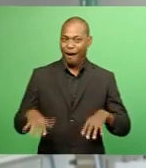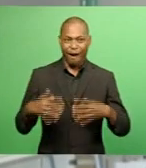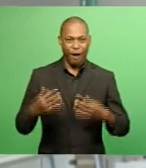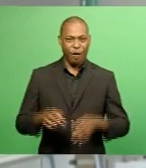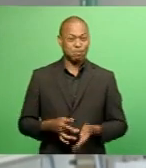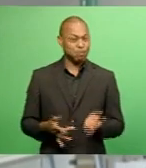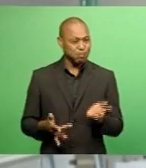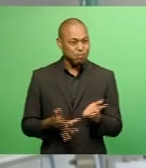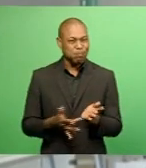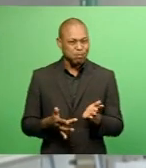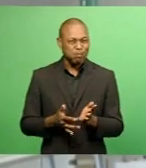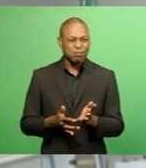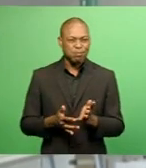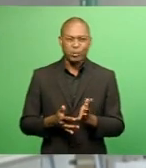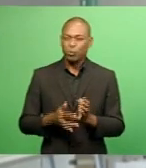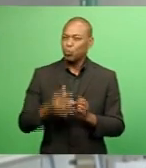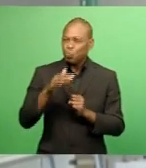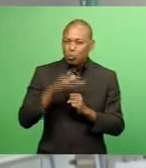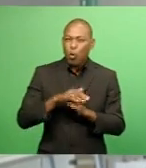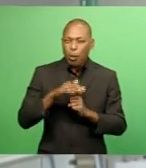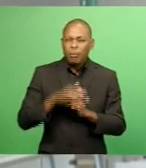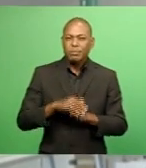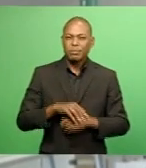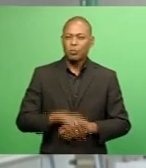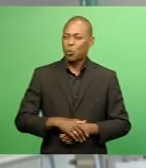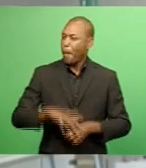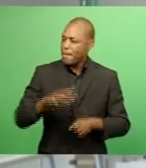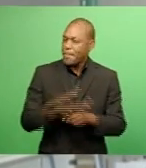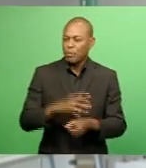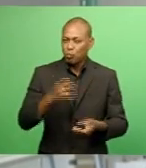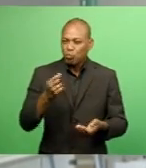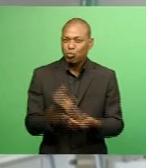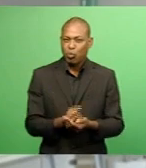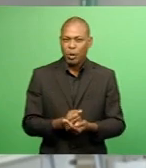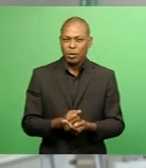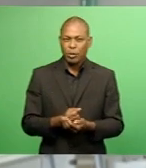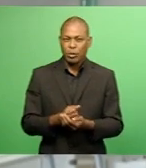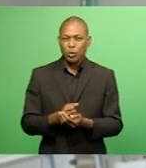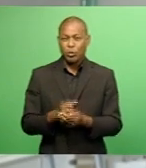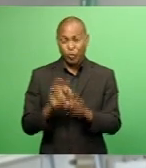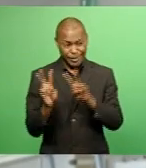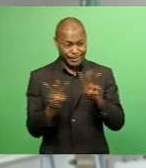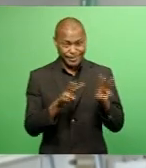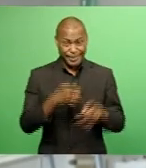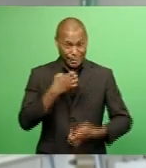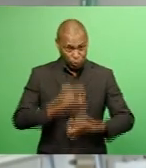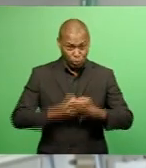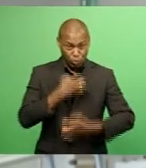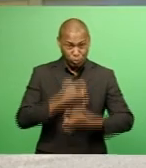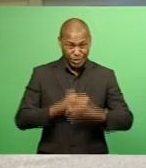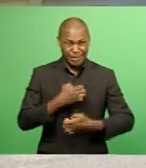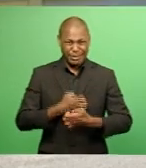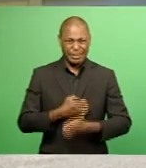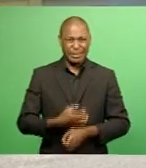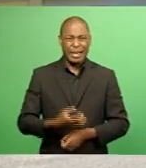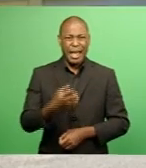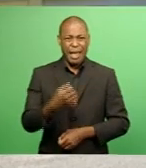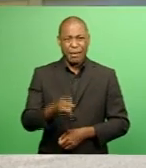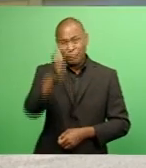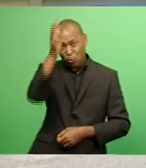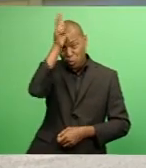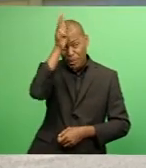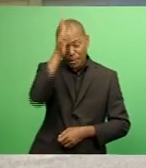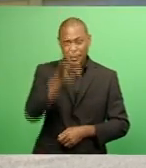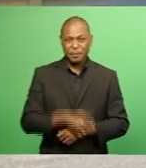and I wanted to make sure it was going to be state-of-the-art. If you look around, the equipment, most of the equipment comes from Germany. The